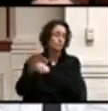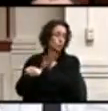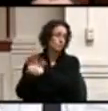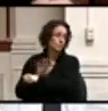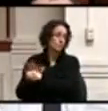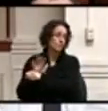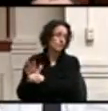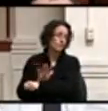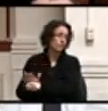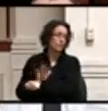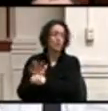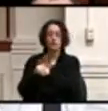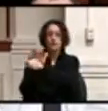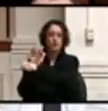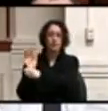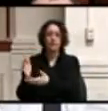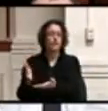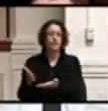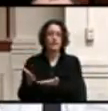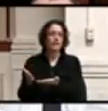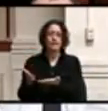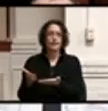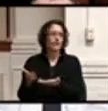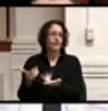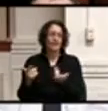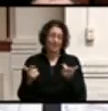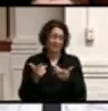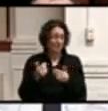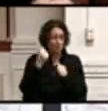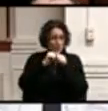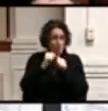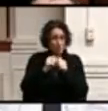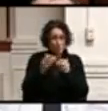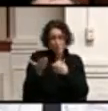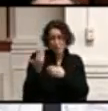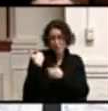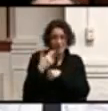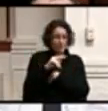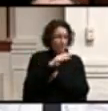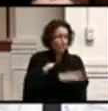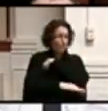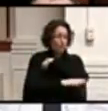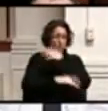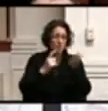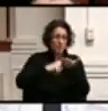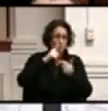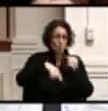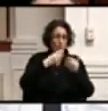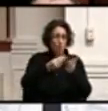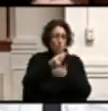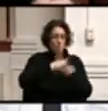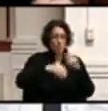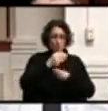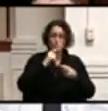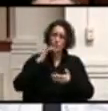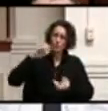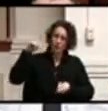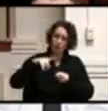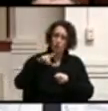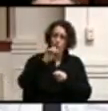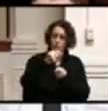it creates an unbalanced, you know, the whole discussion we had during budget season. We're now recreating that